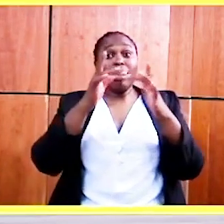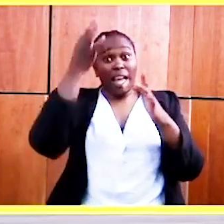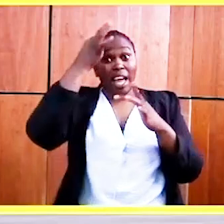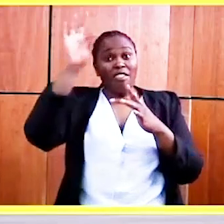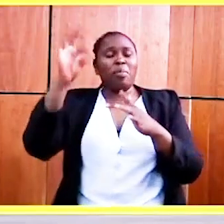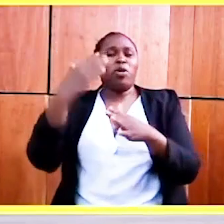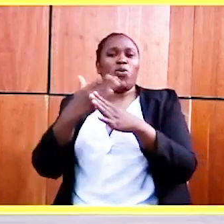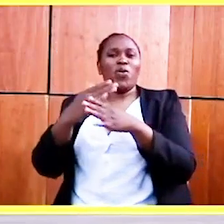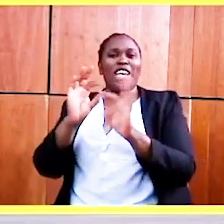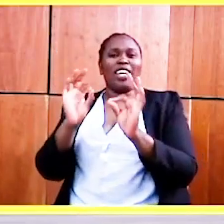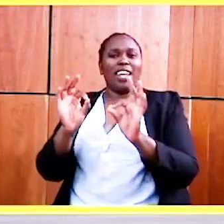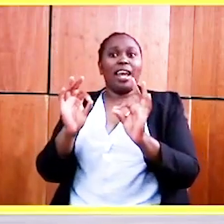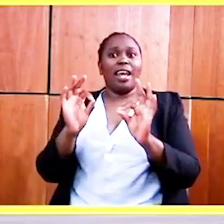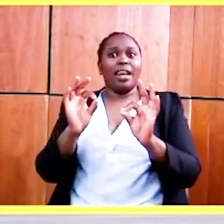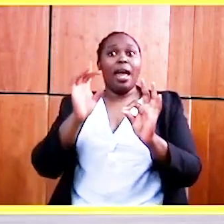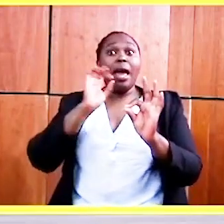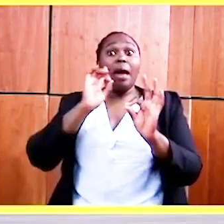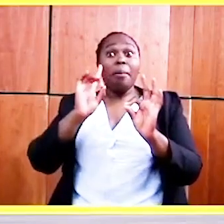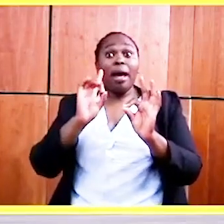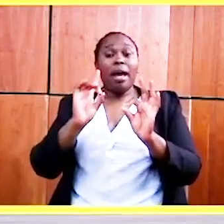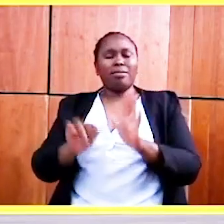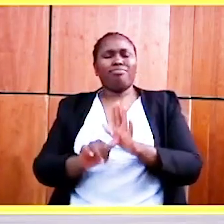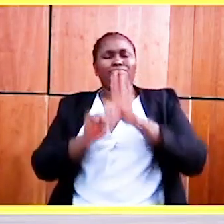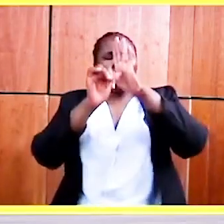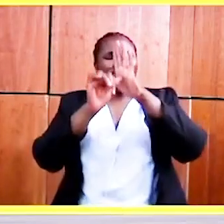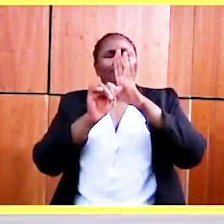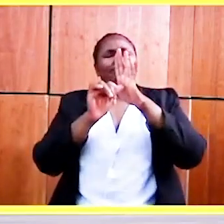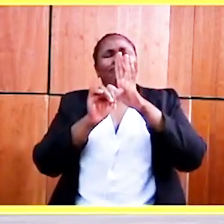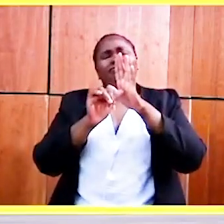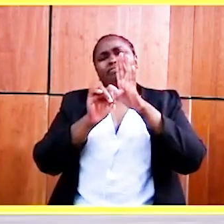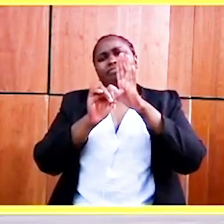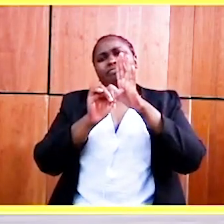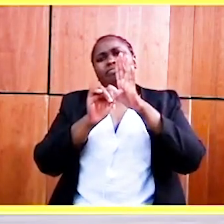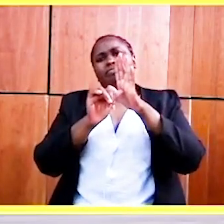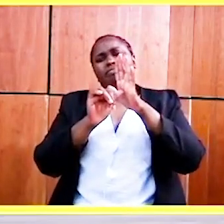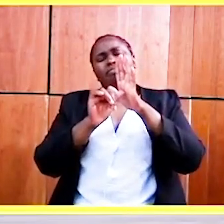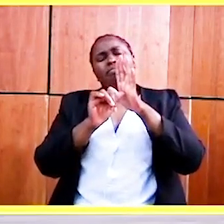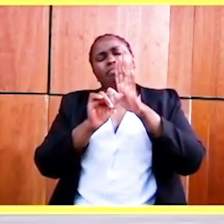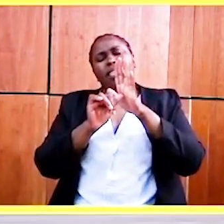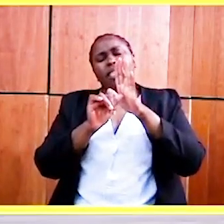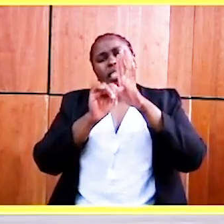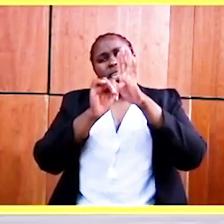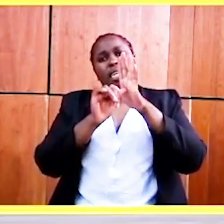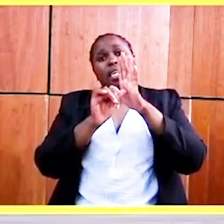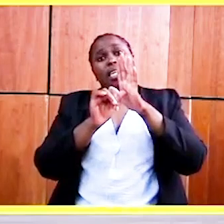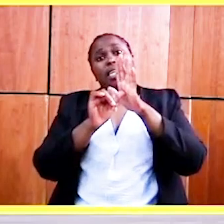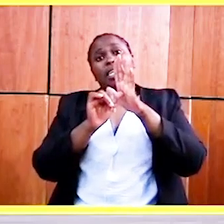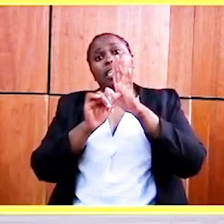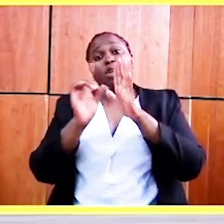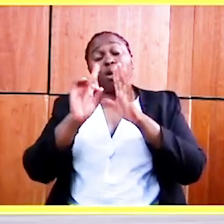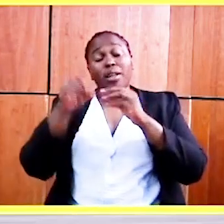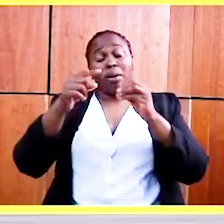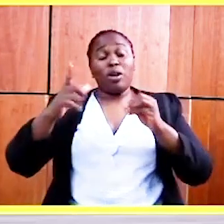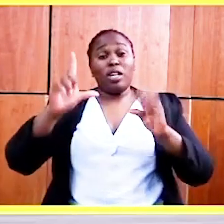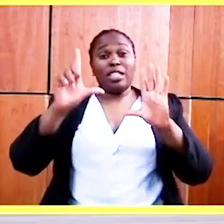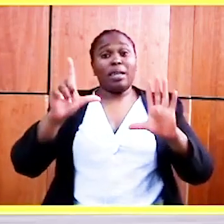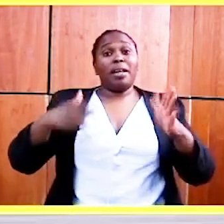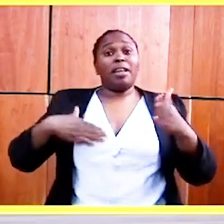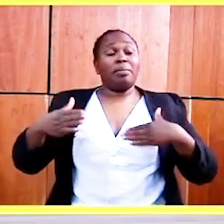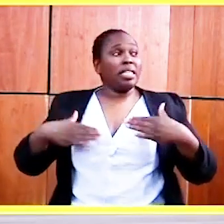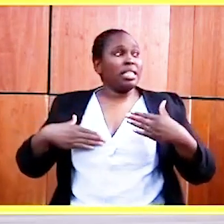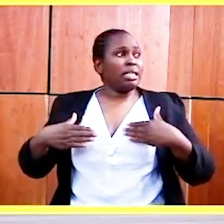our seventh administration with regard to the third priority, strengthening